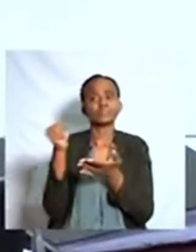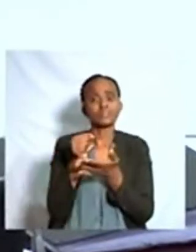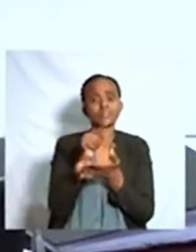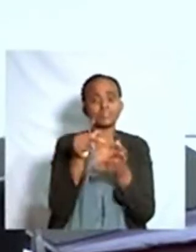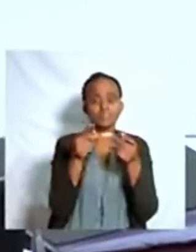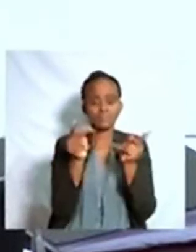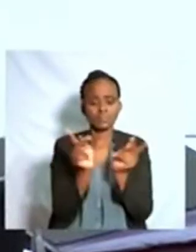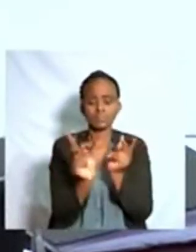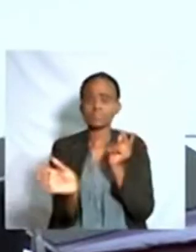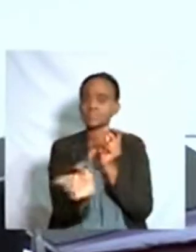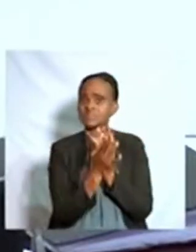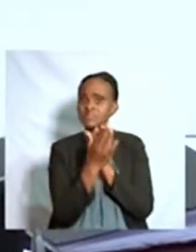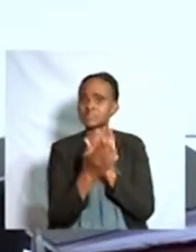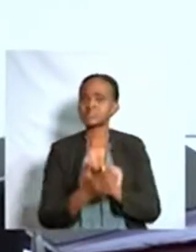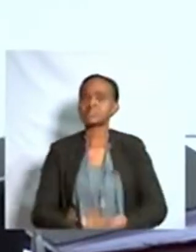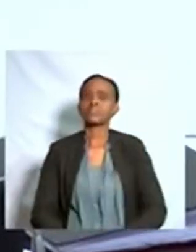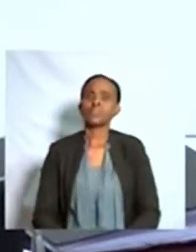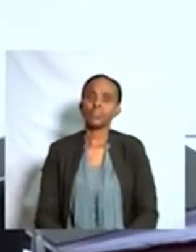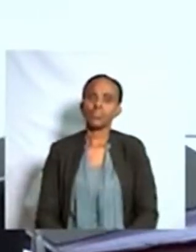position?